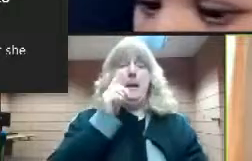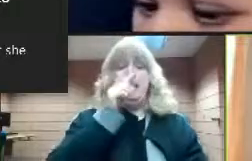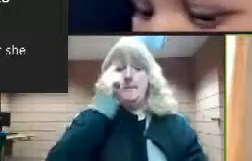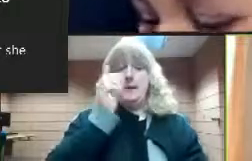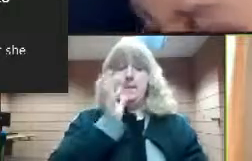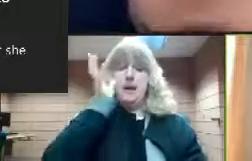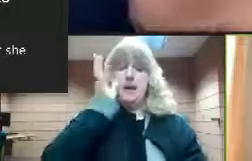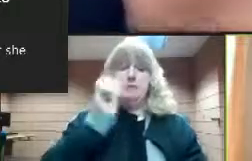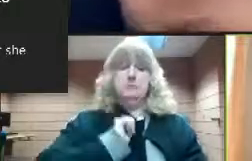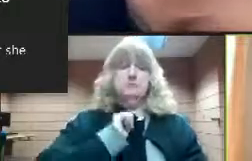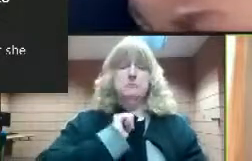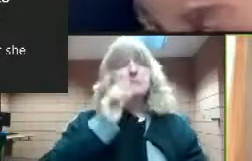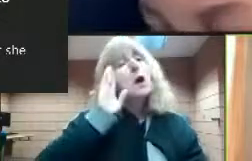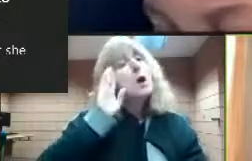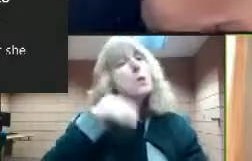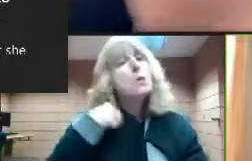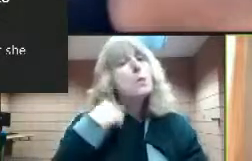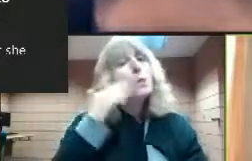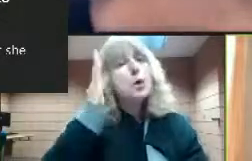aware of